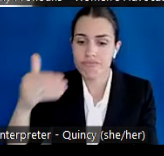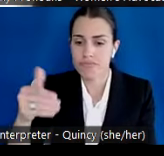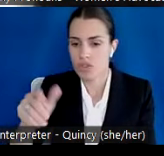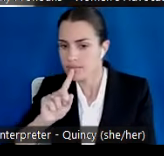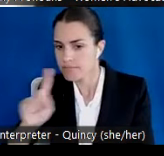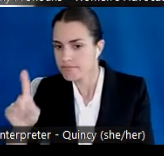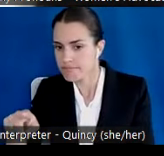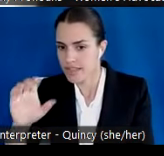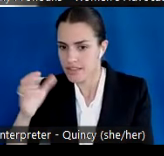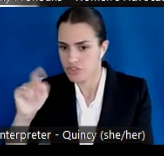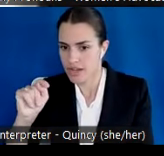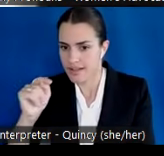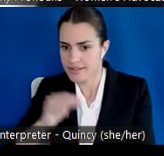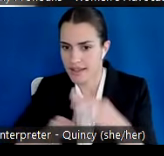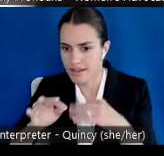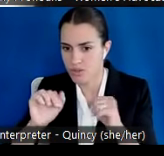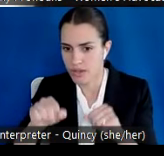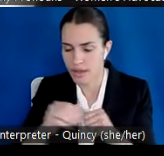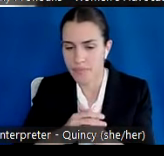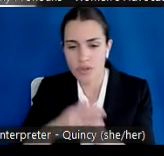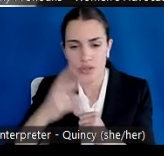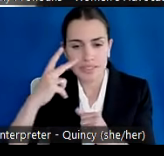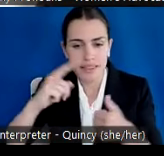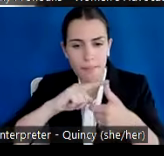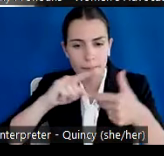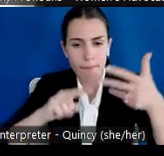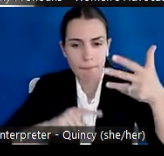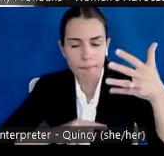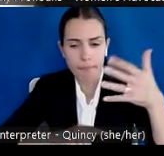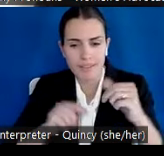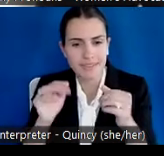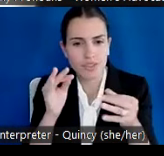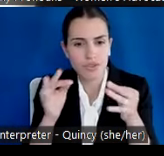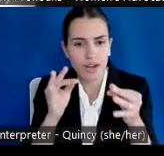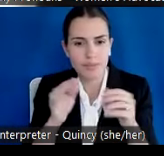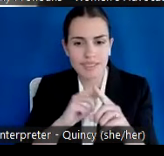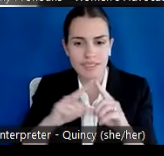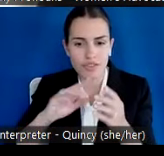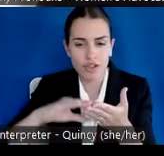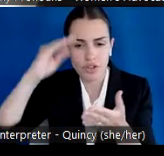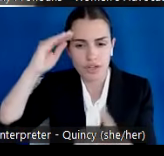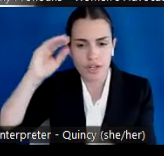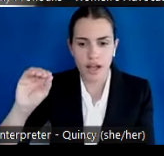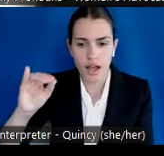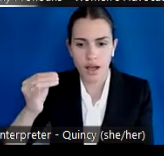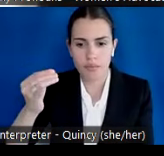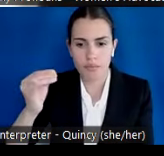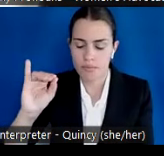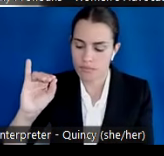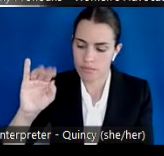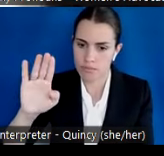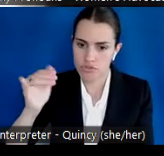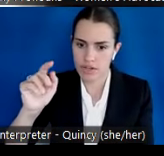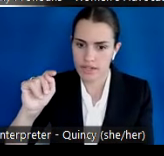in the chat. You'll see each learning objective on the poll describes In the specific section of today's webinar, including prevention